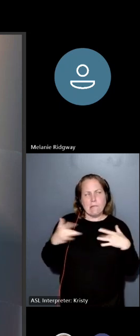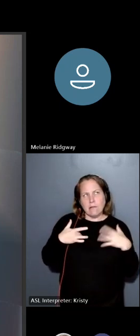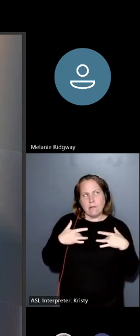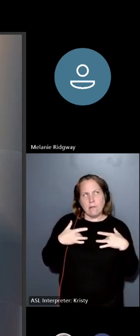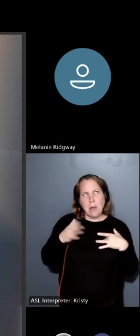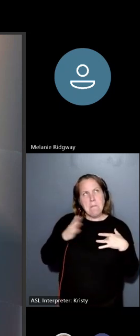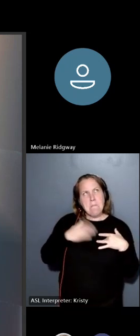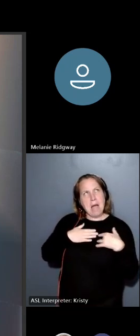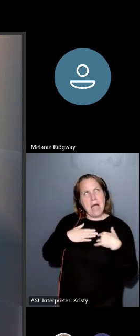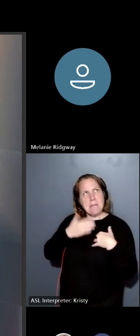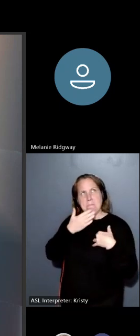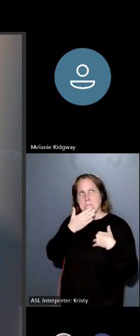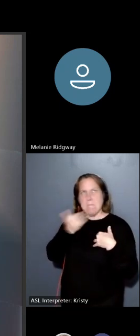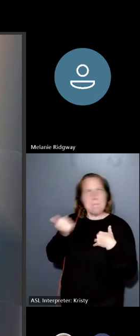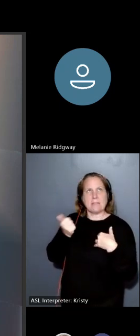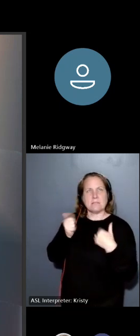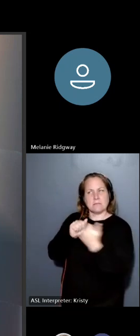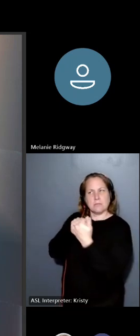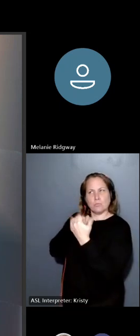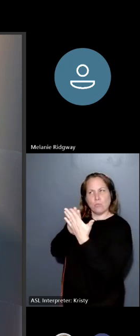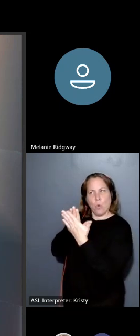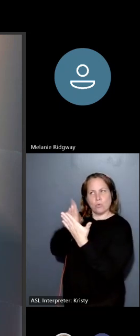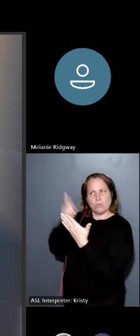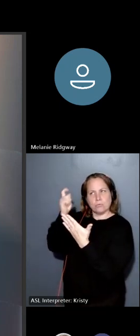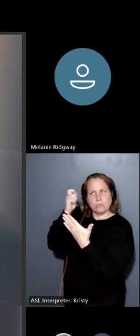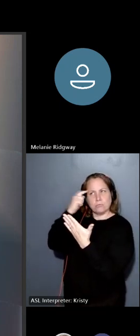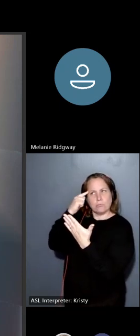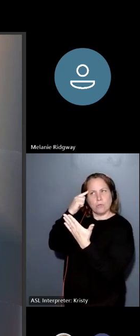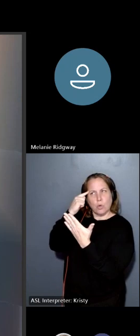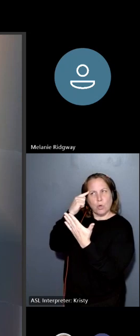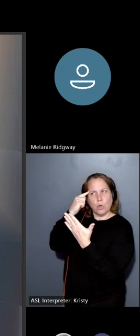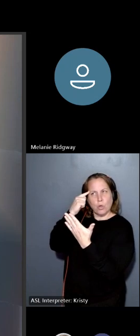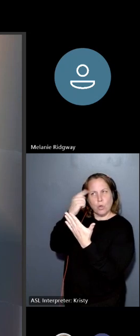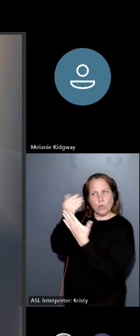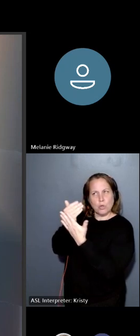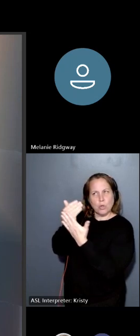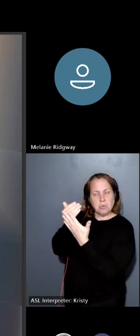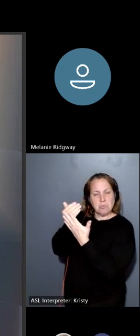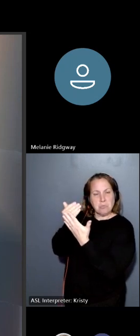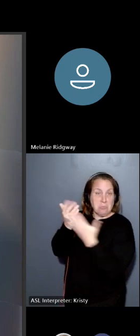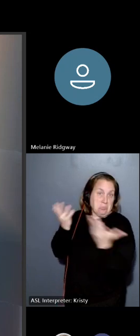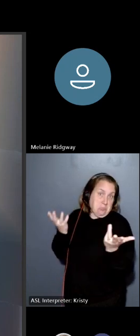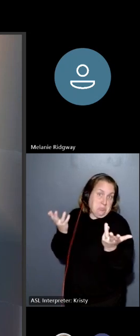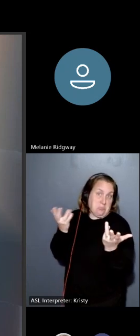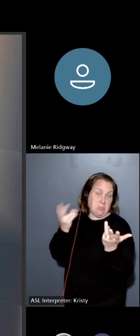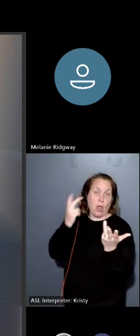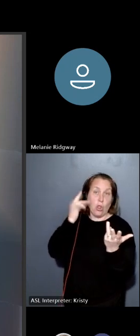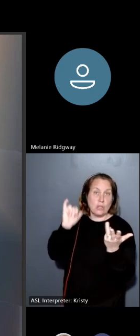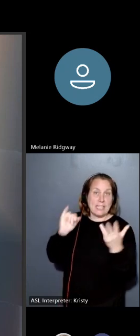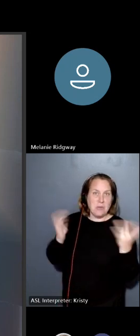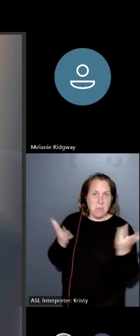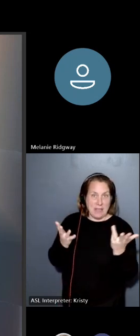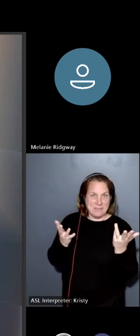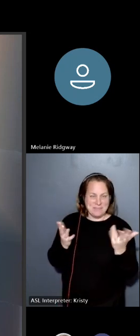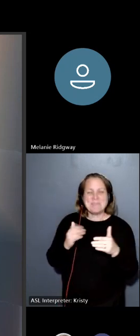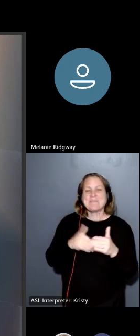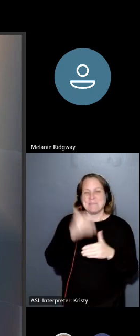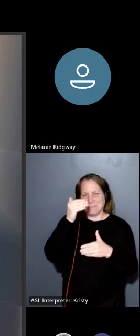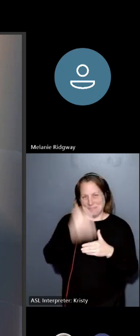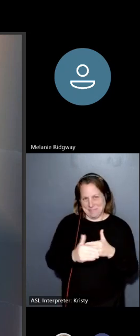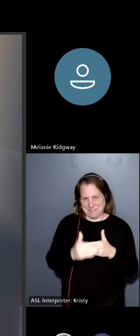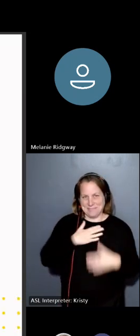how you are going to initially greet an employer. Forward slide.